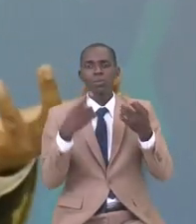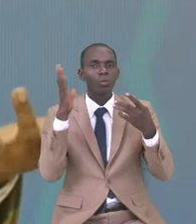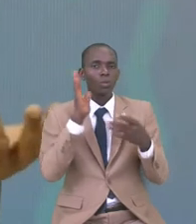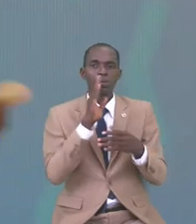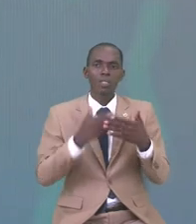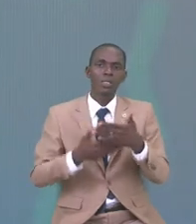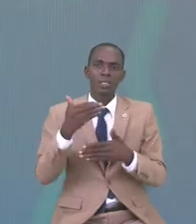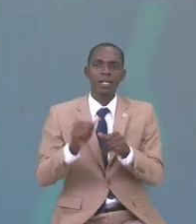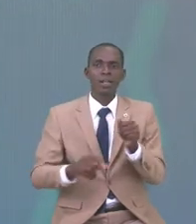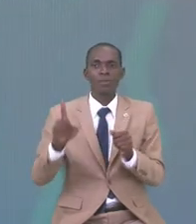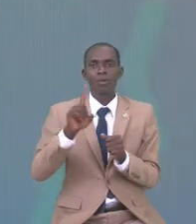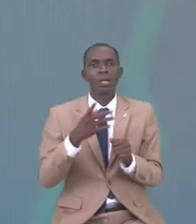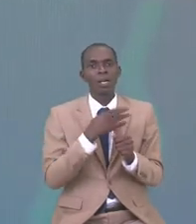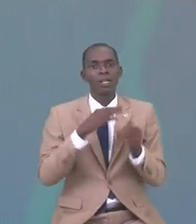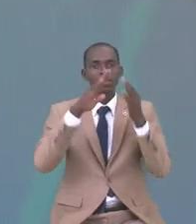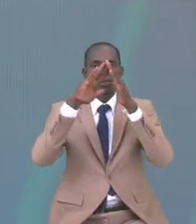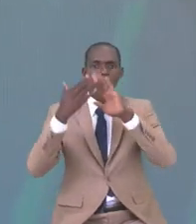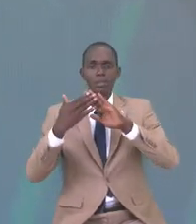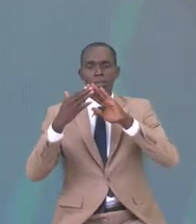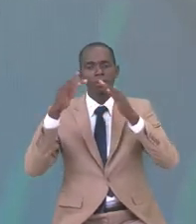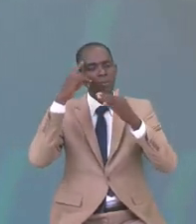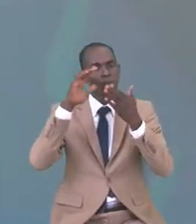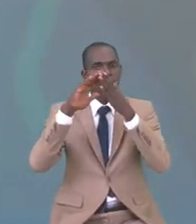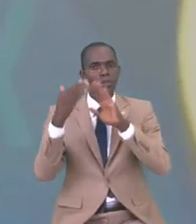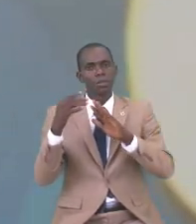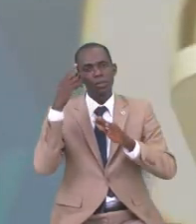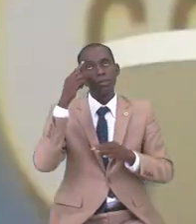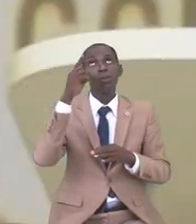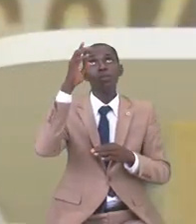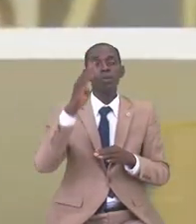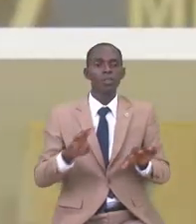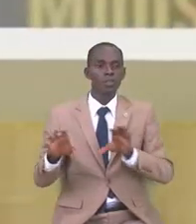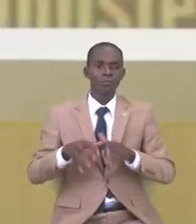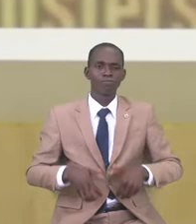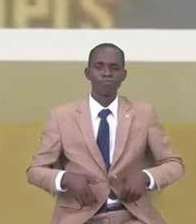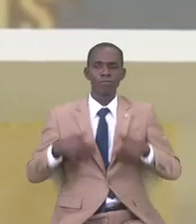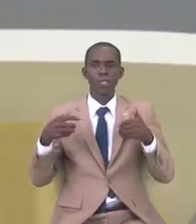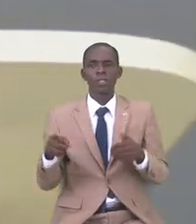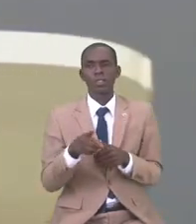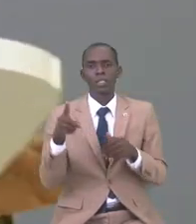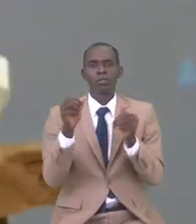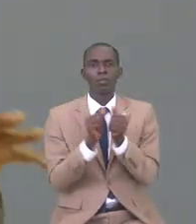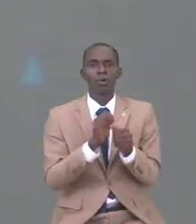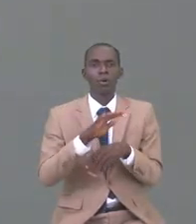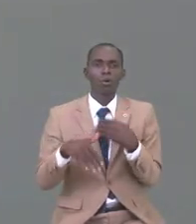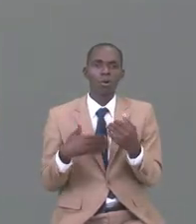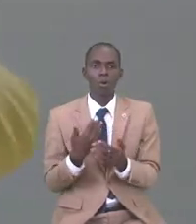city of city, for God did vex them with